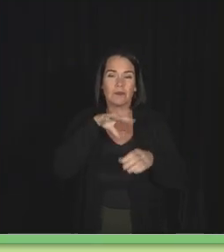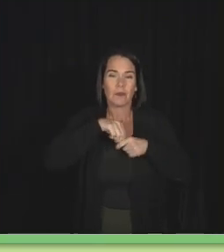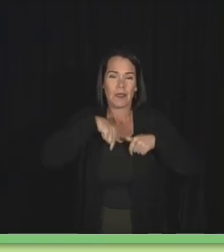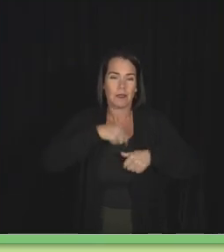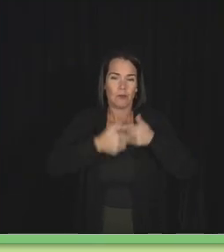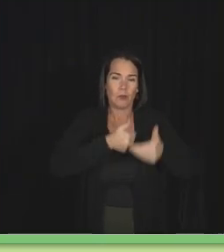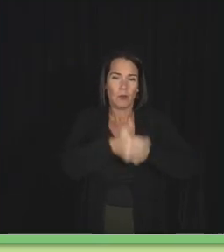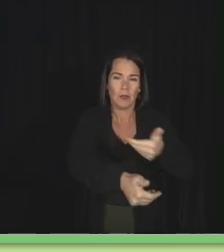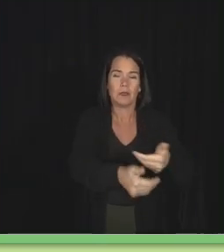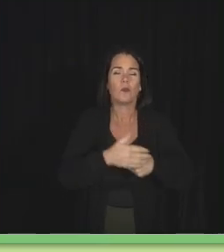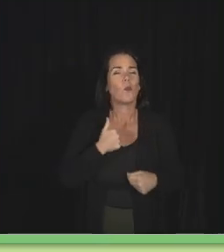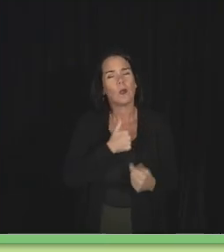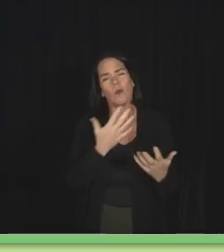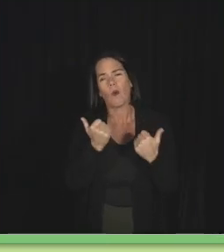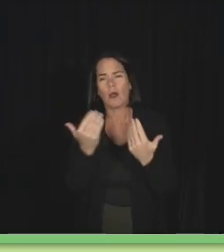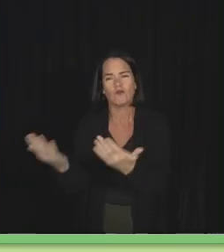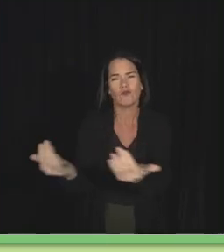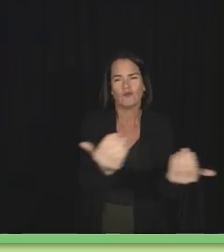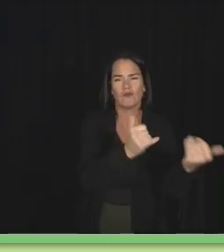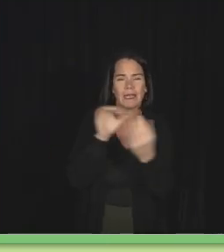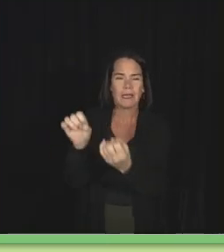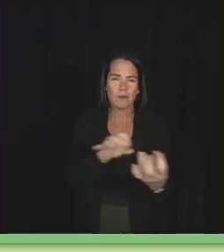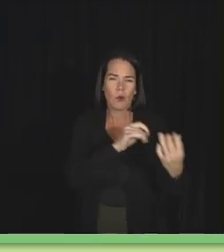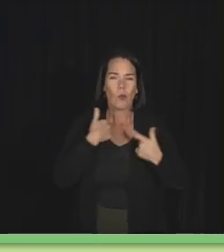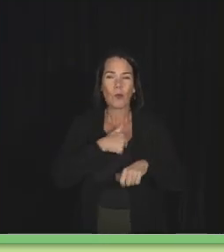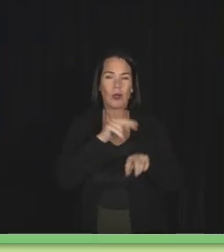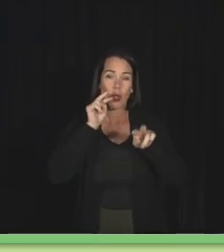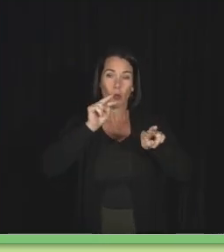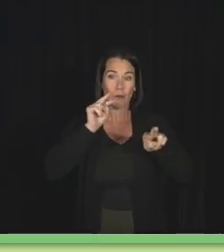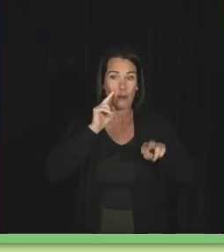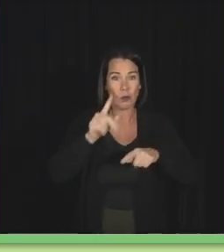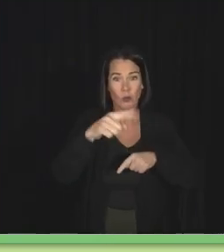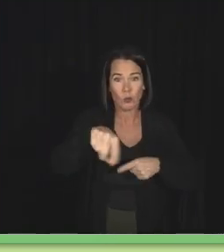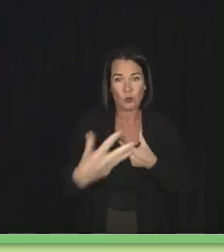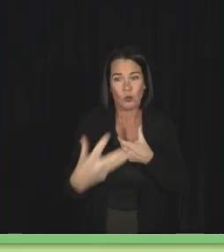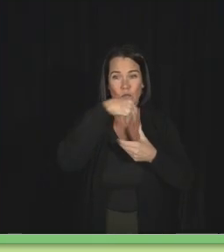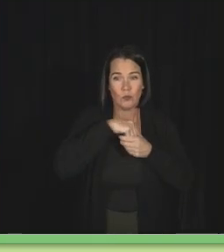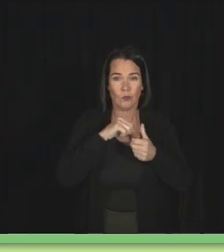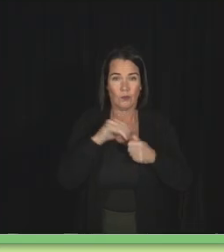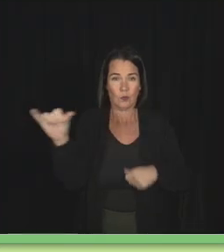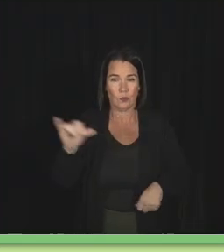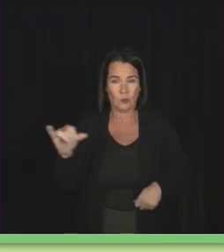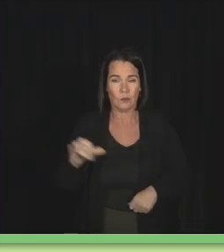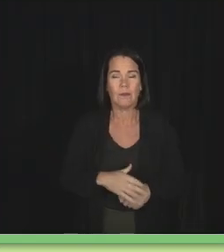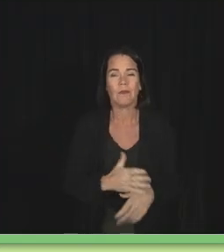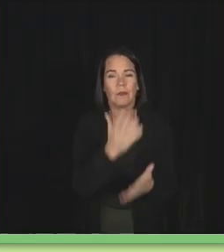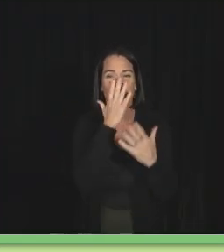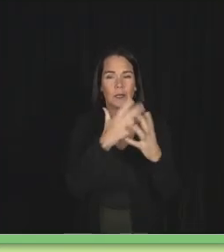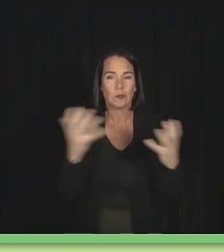your input, and we are looking forward to see all of you on this journey. Thank you so much.